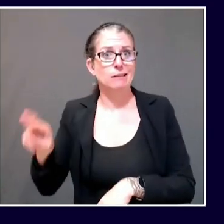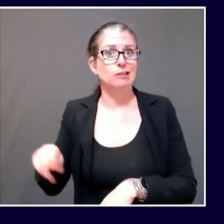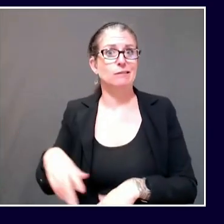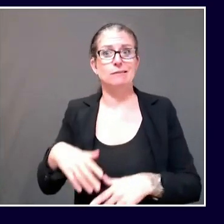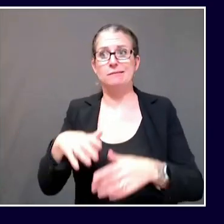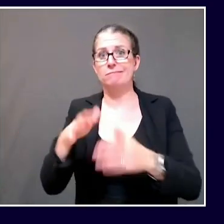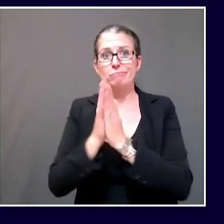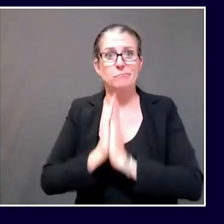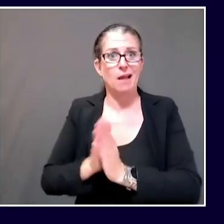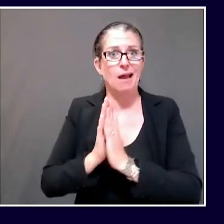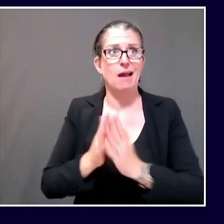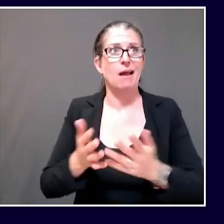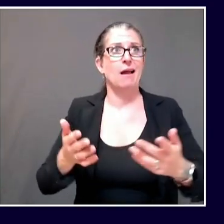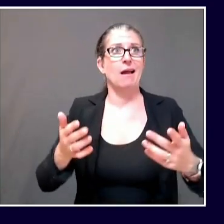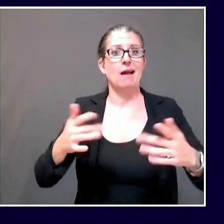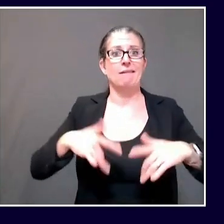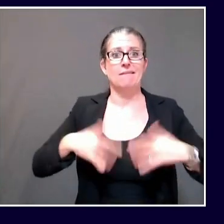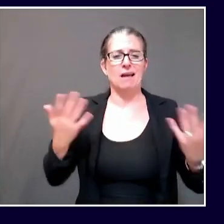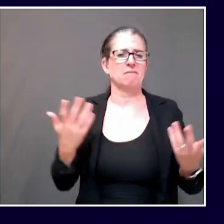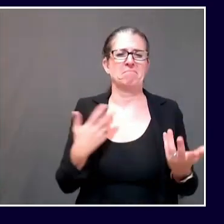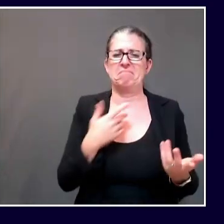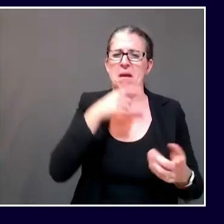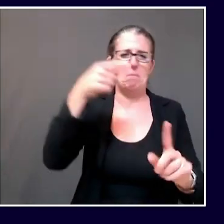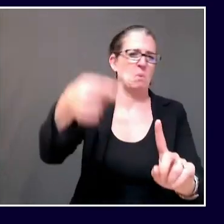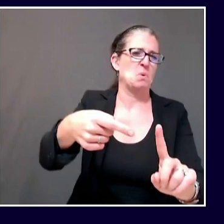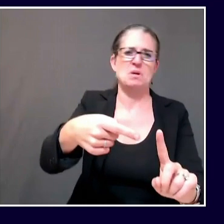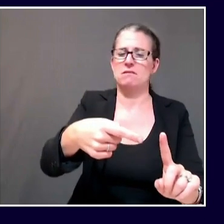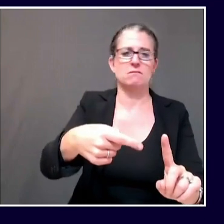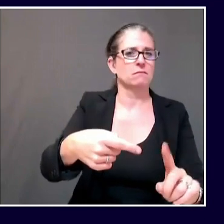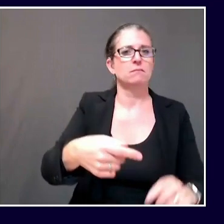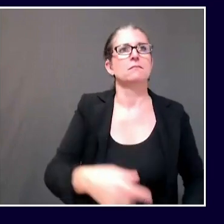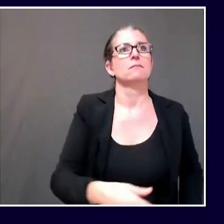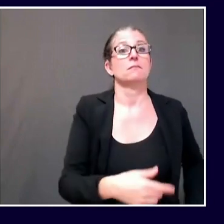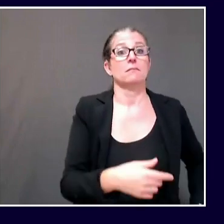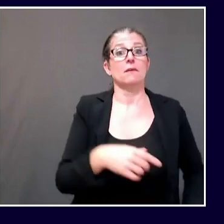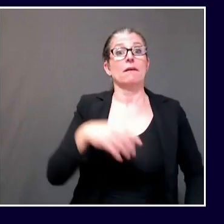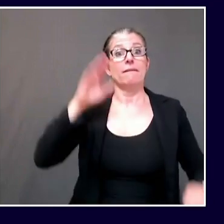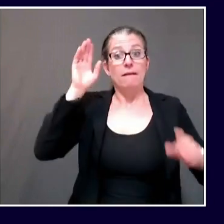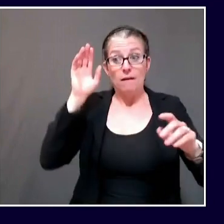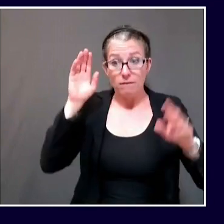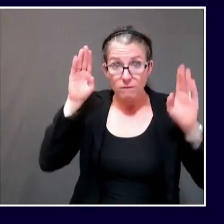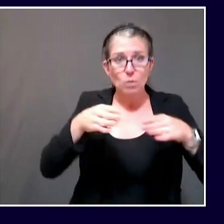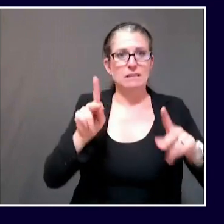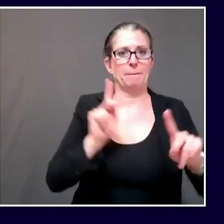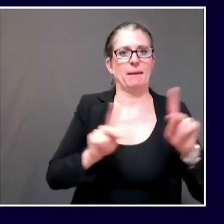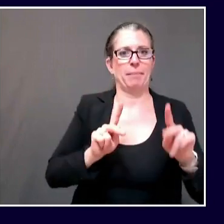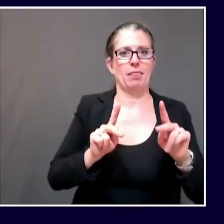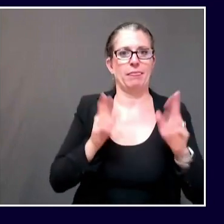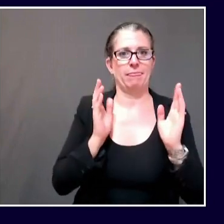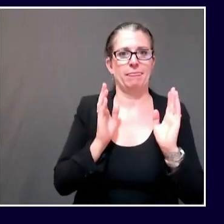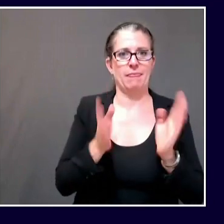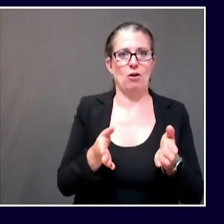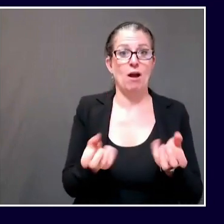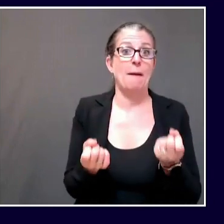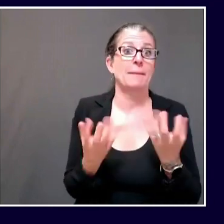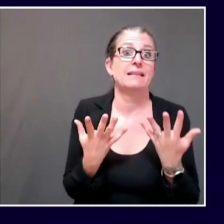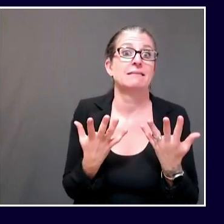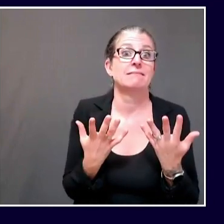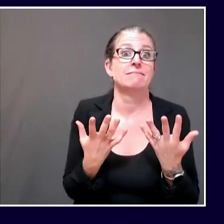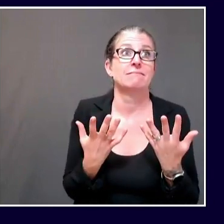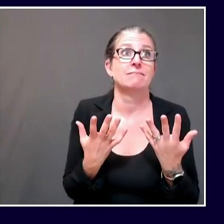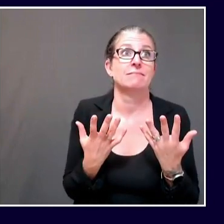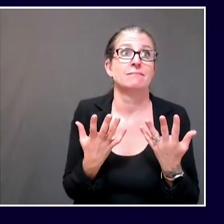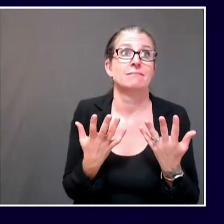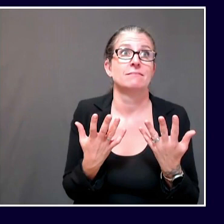church. What we focus on is the gathering itself, not who's hosting the gathering. But we, of course, know that faith leaders